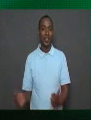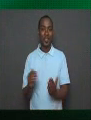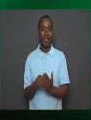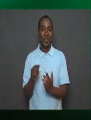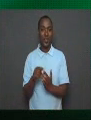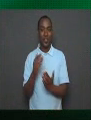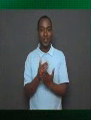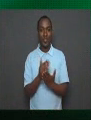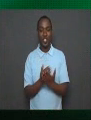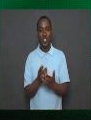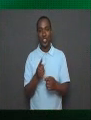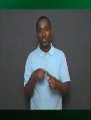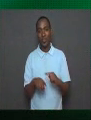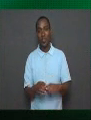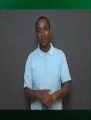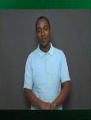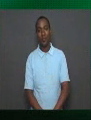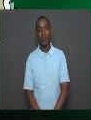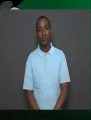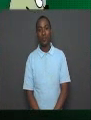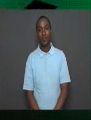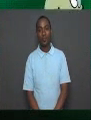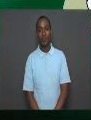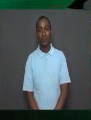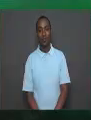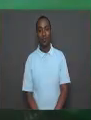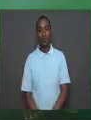Let's get back to our lesson.